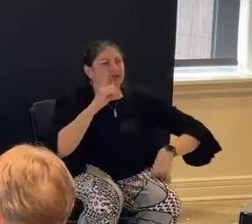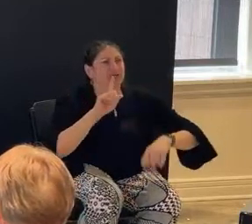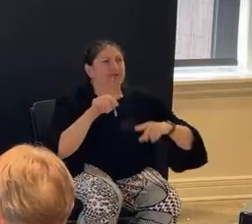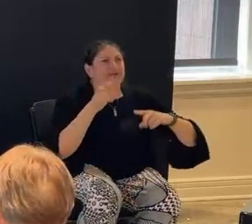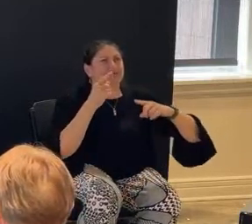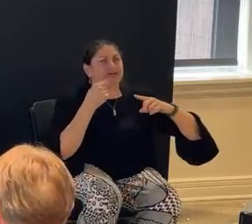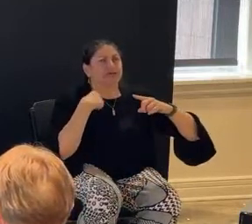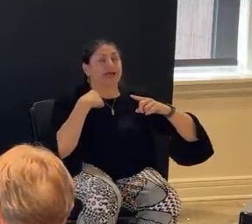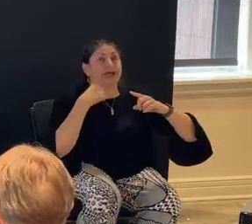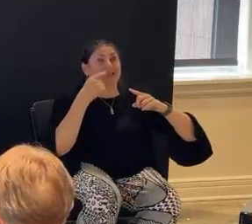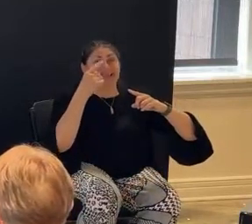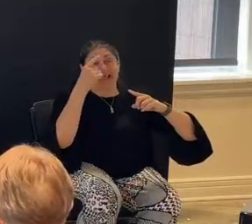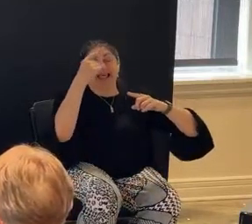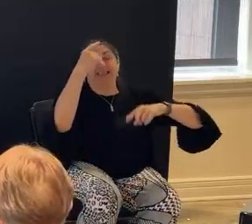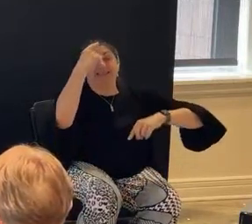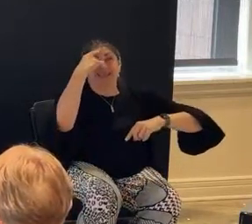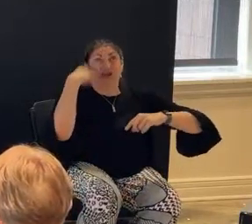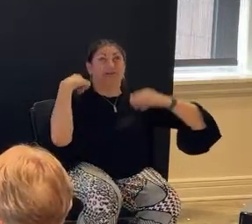isn't something there.